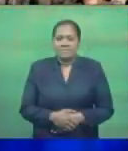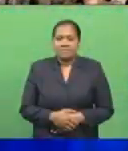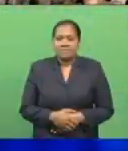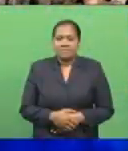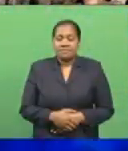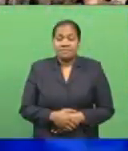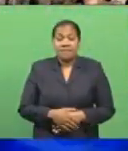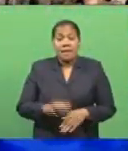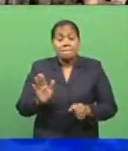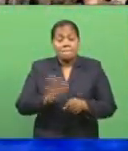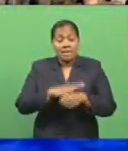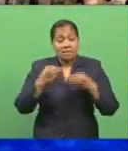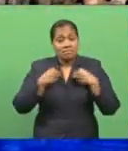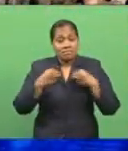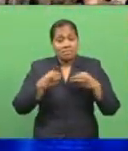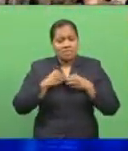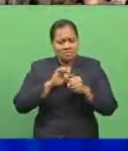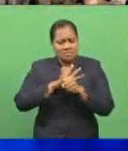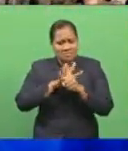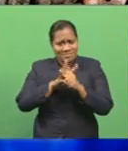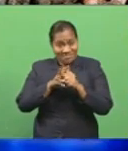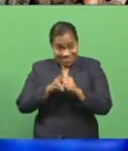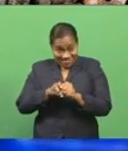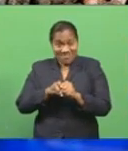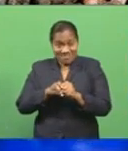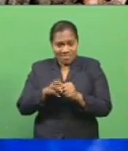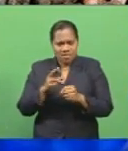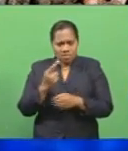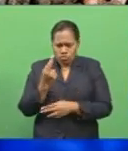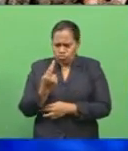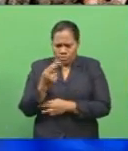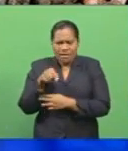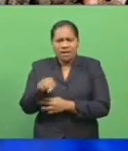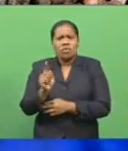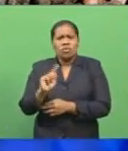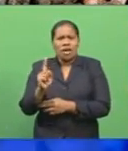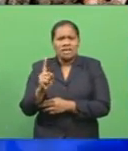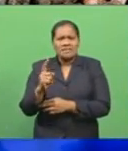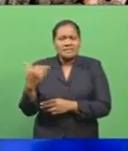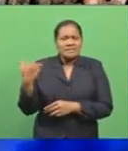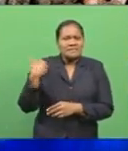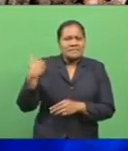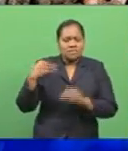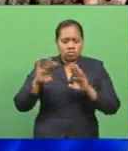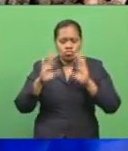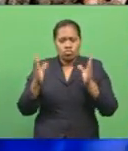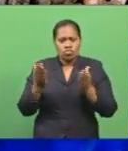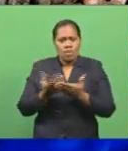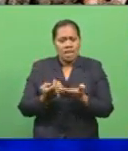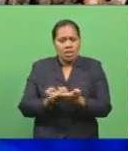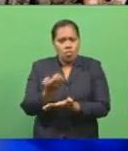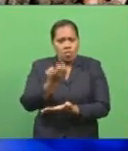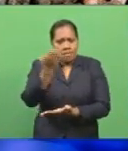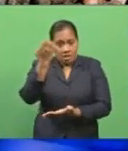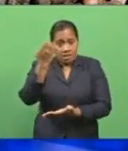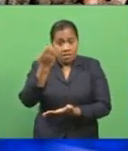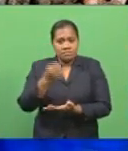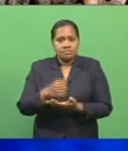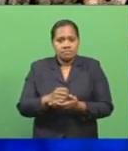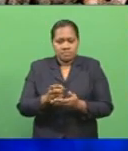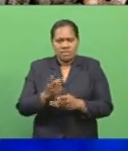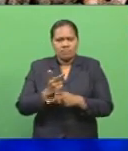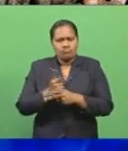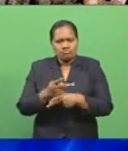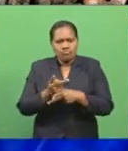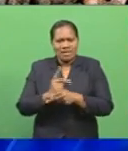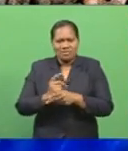Leading business, the COVID-19 pandemic represents an unprecedented disruption to the global economy as production and consumption are